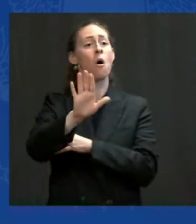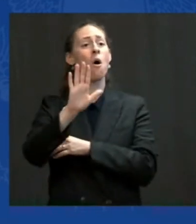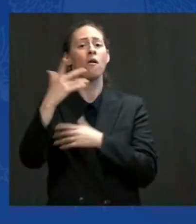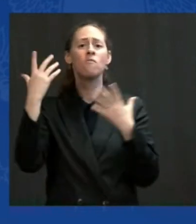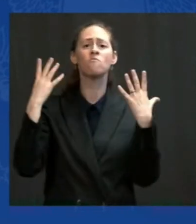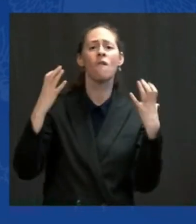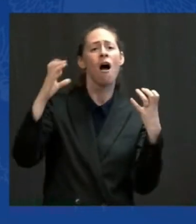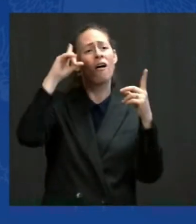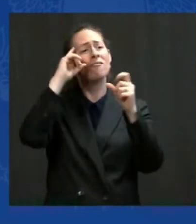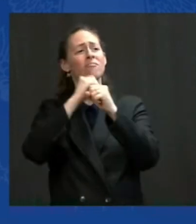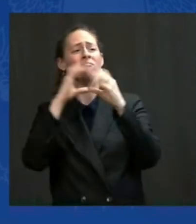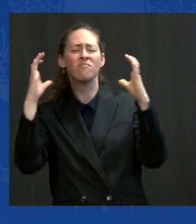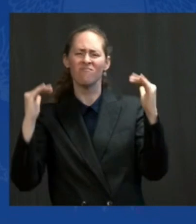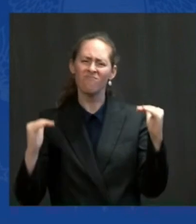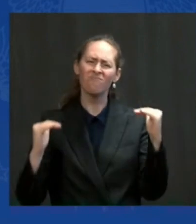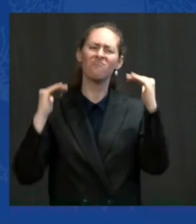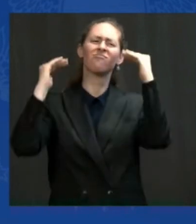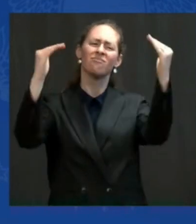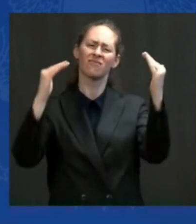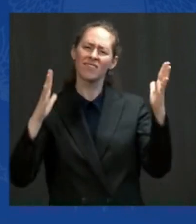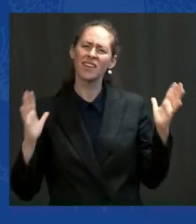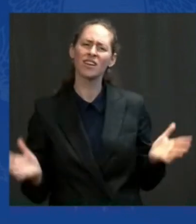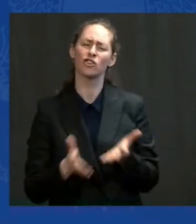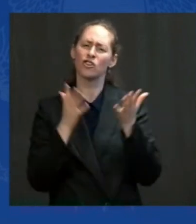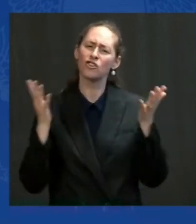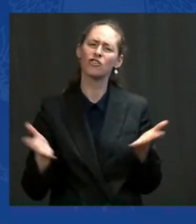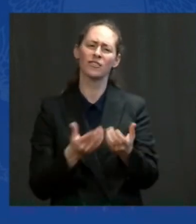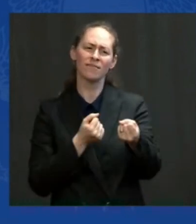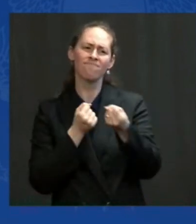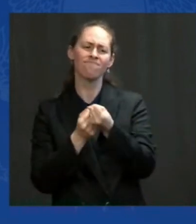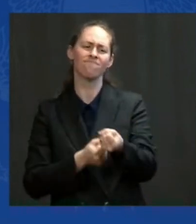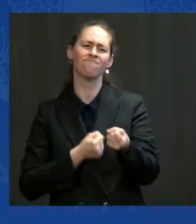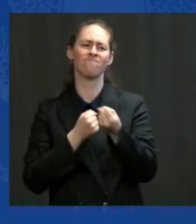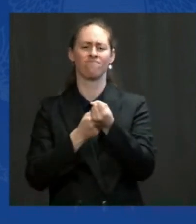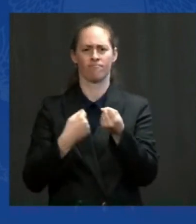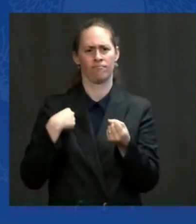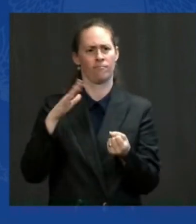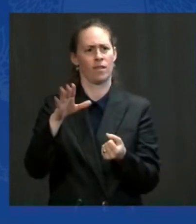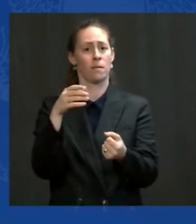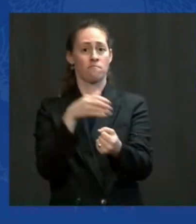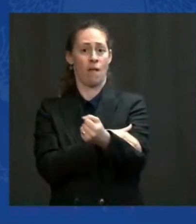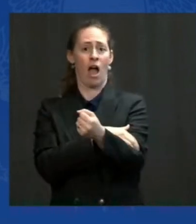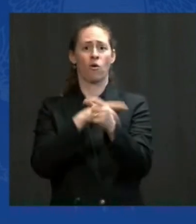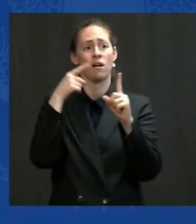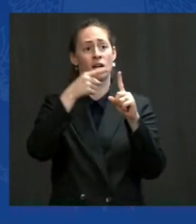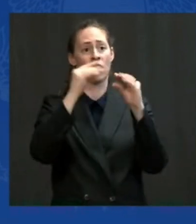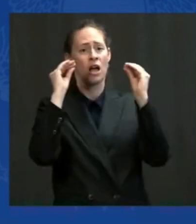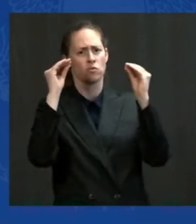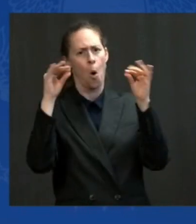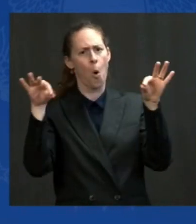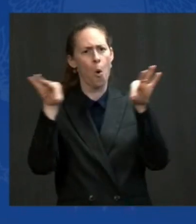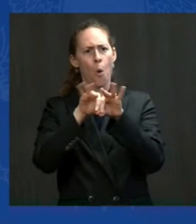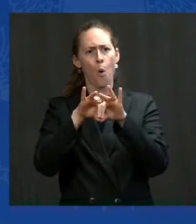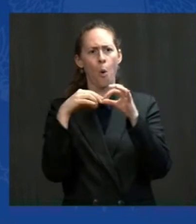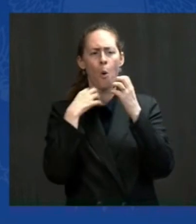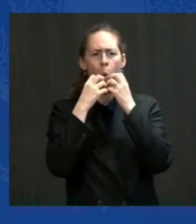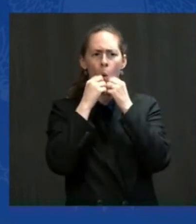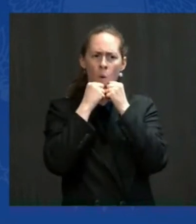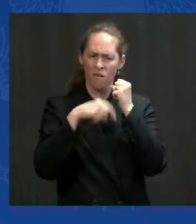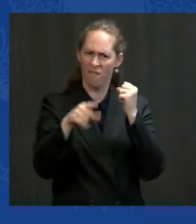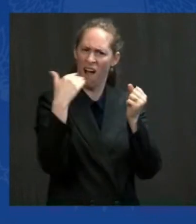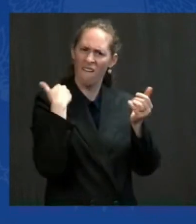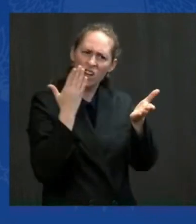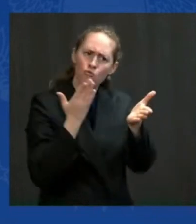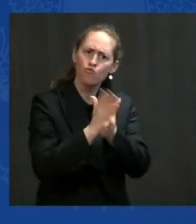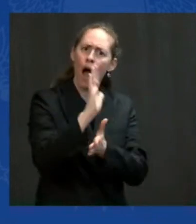the resources and support they need. I value the power of education. I believe everyone is entitled to go to college,